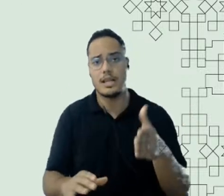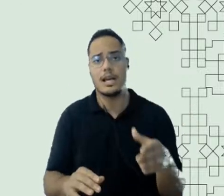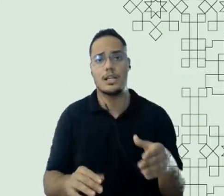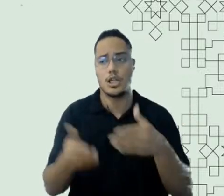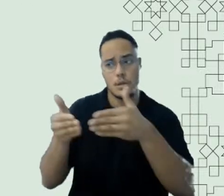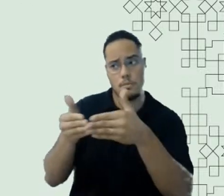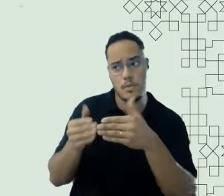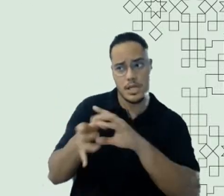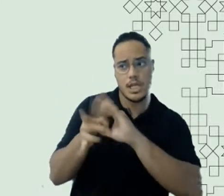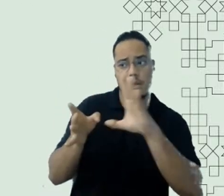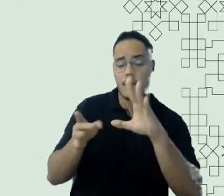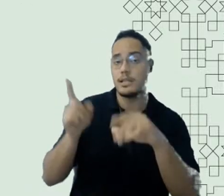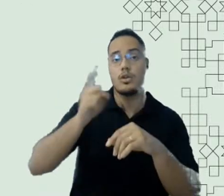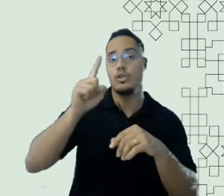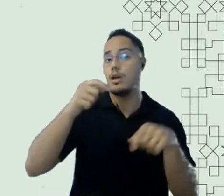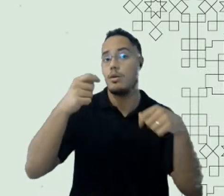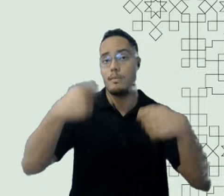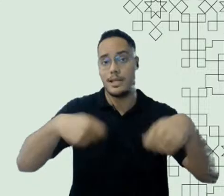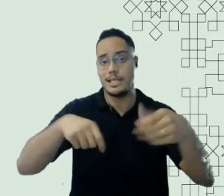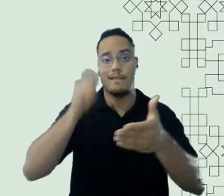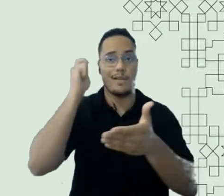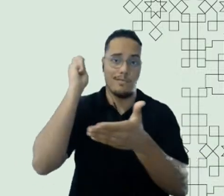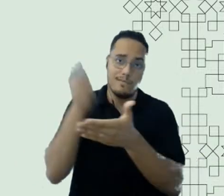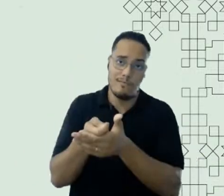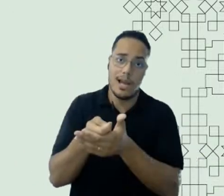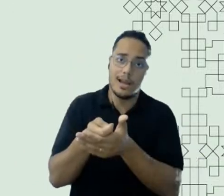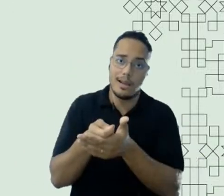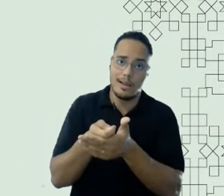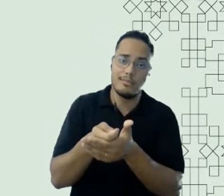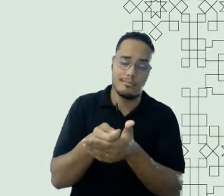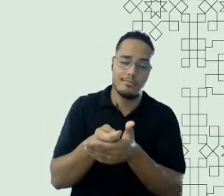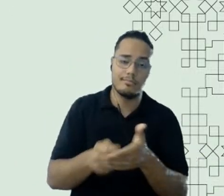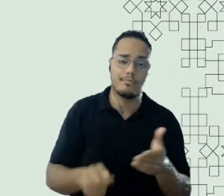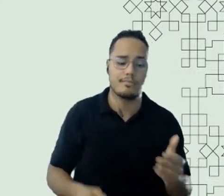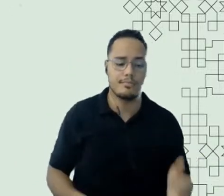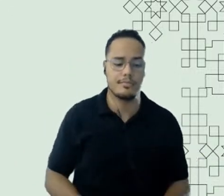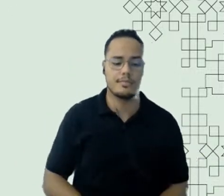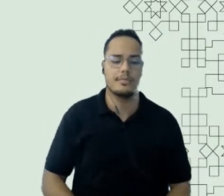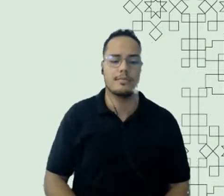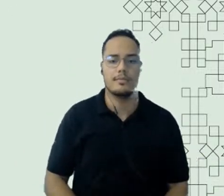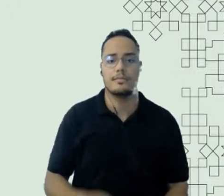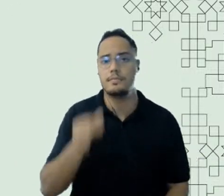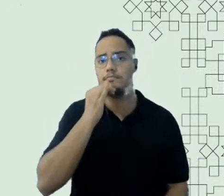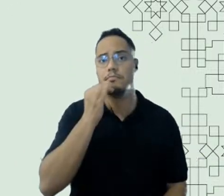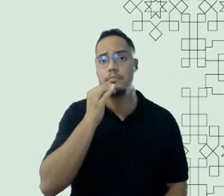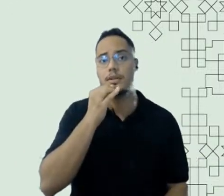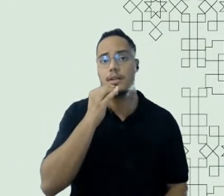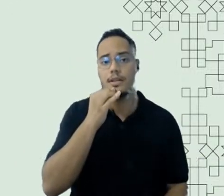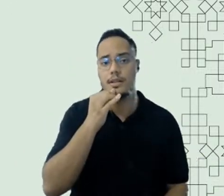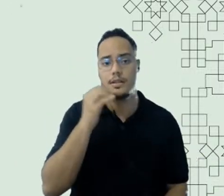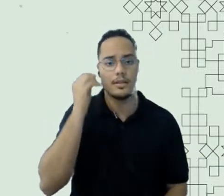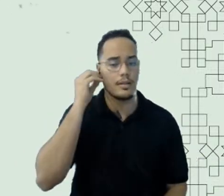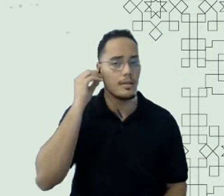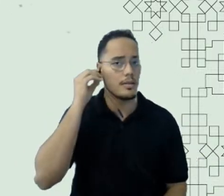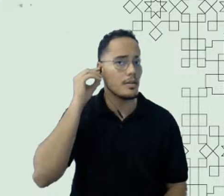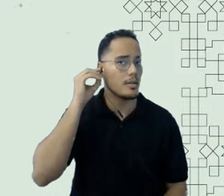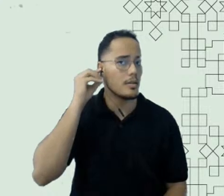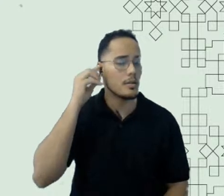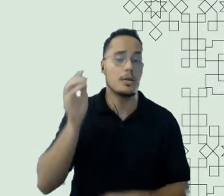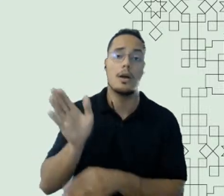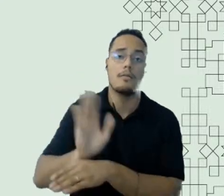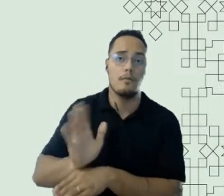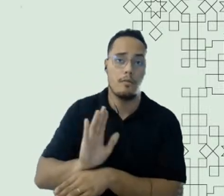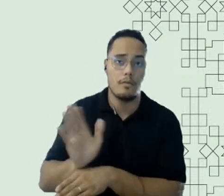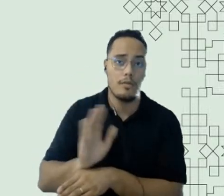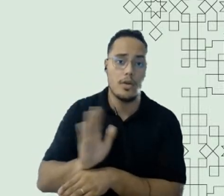because they said, we don't want our movies to be on YouTube. So we don't want to be paid because we don't want the movie to be